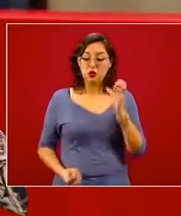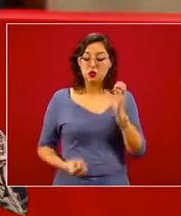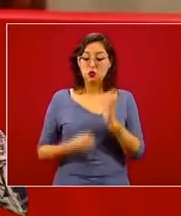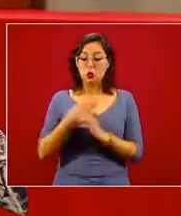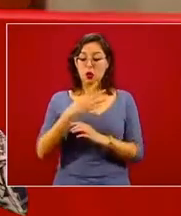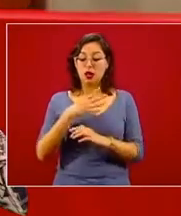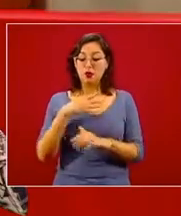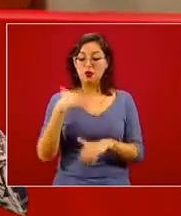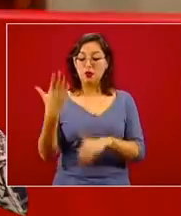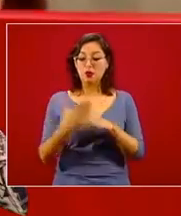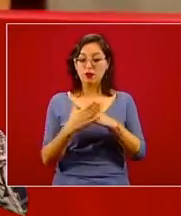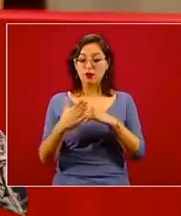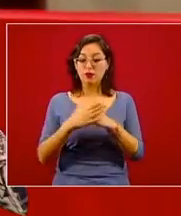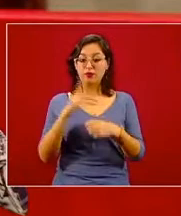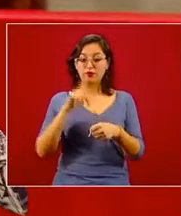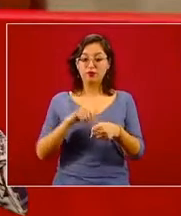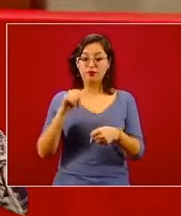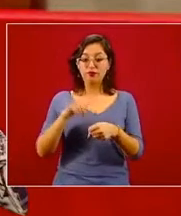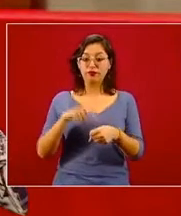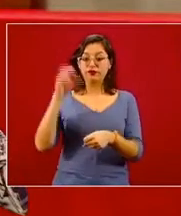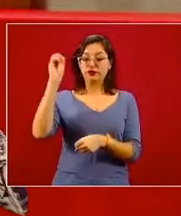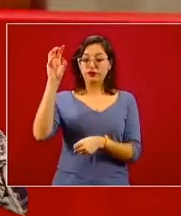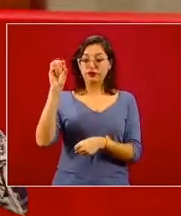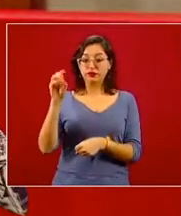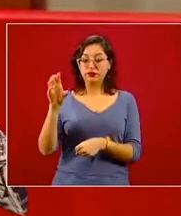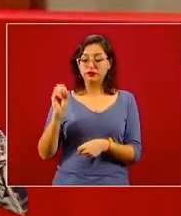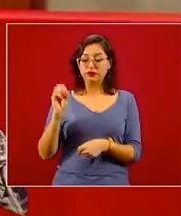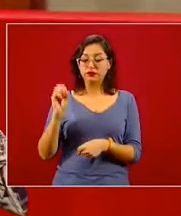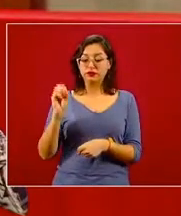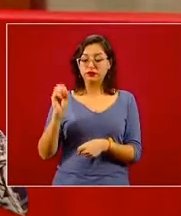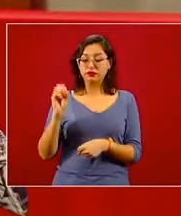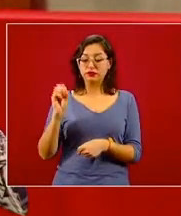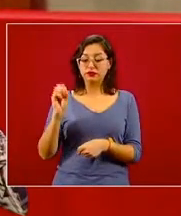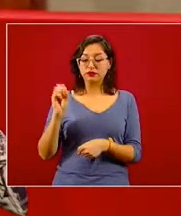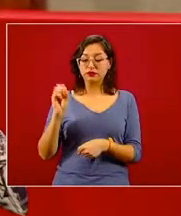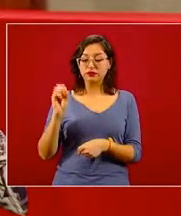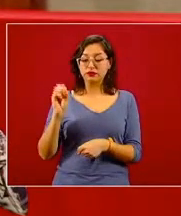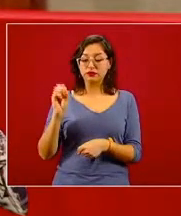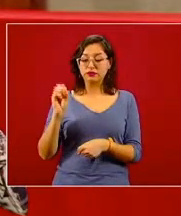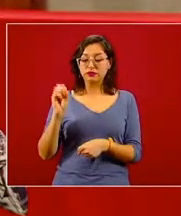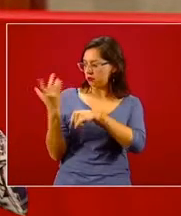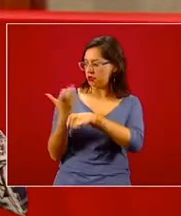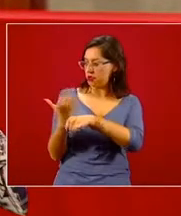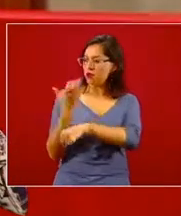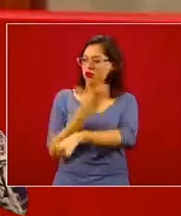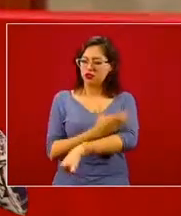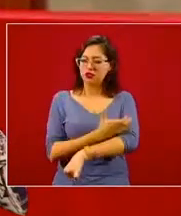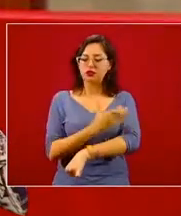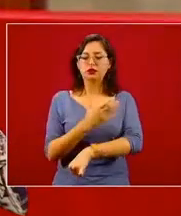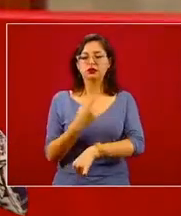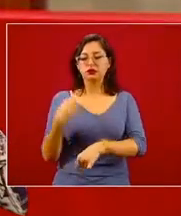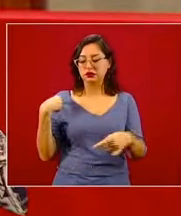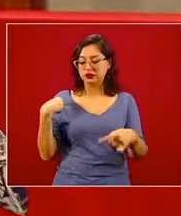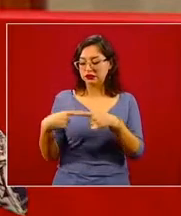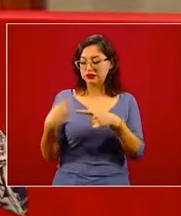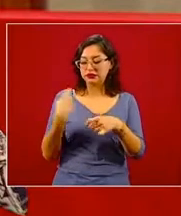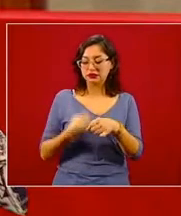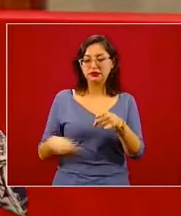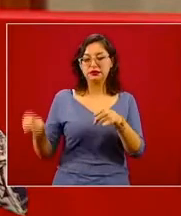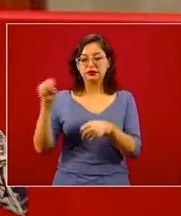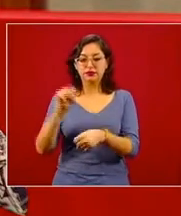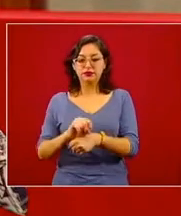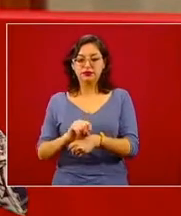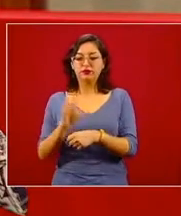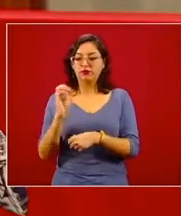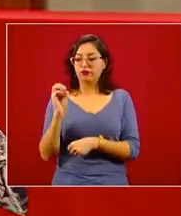Just to close, it's Sunday and we're about to start our new stage in the